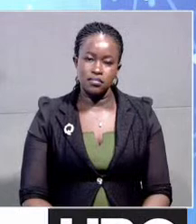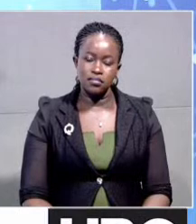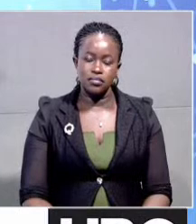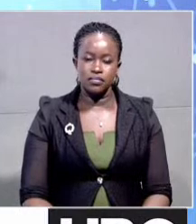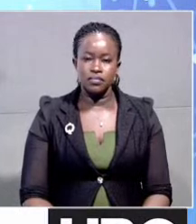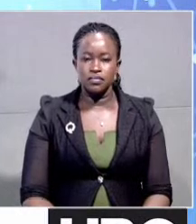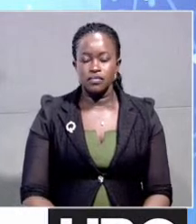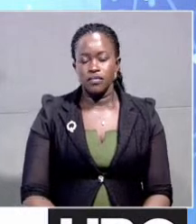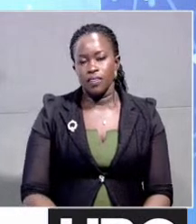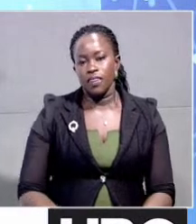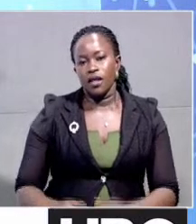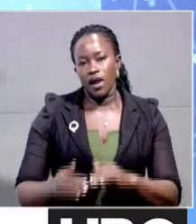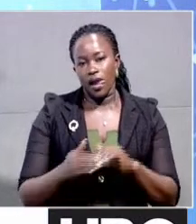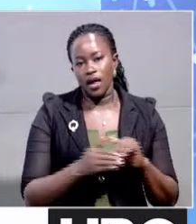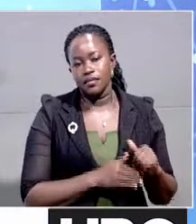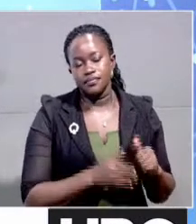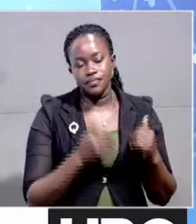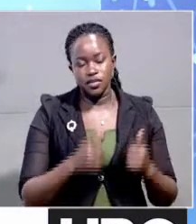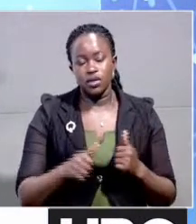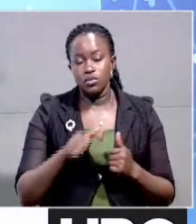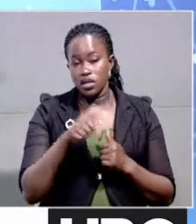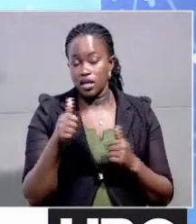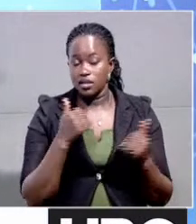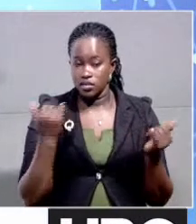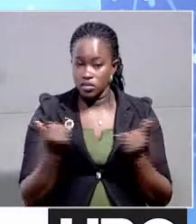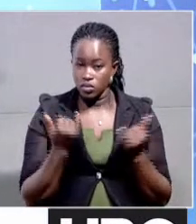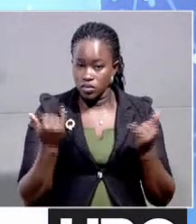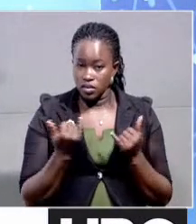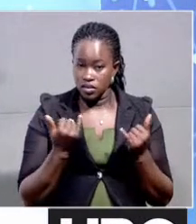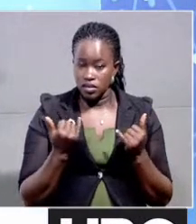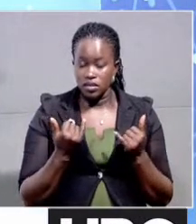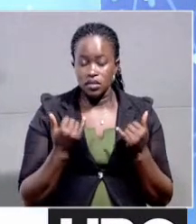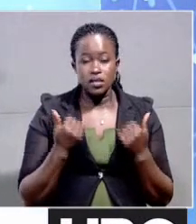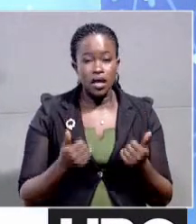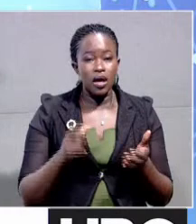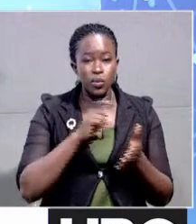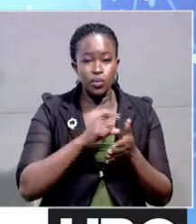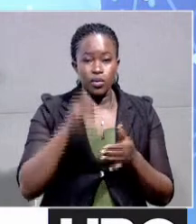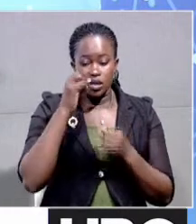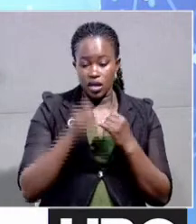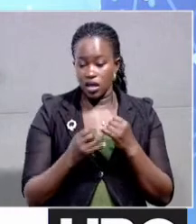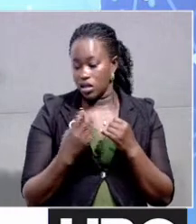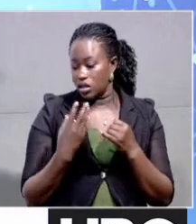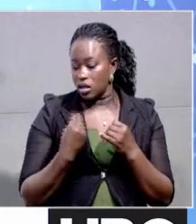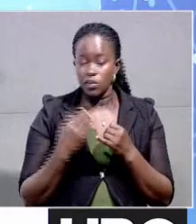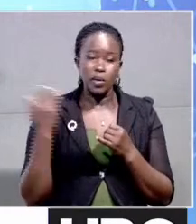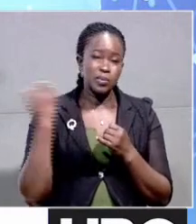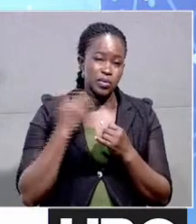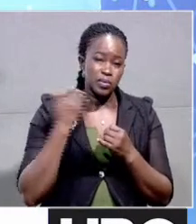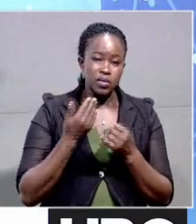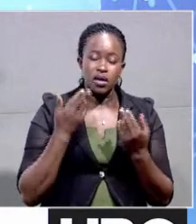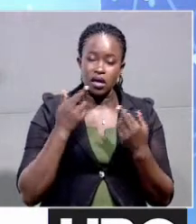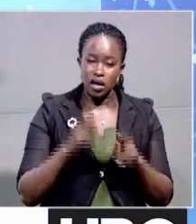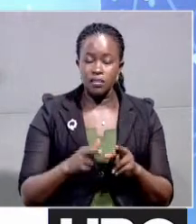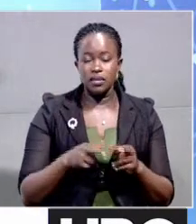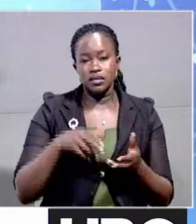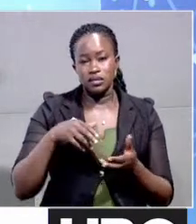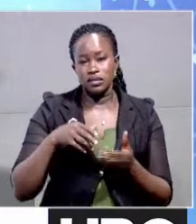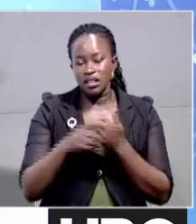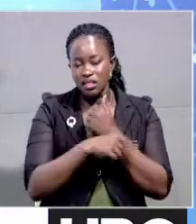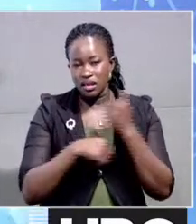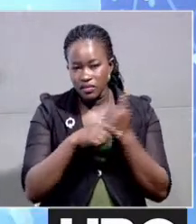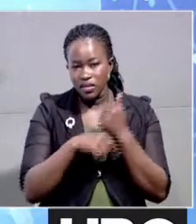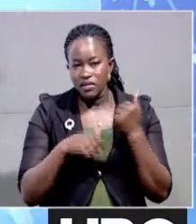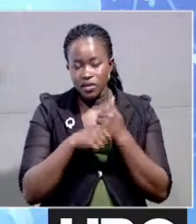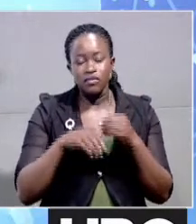Now let's go to other news and we'll look at the weekend robbery that happened at a Spice supermarket in Kono municipality,